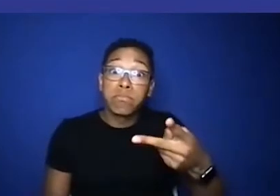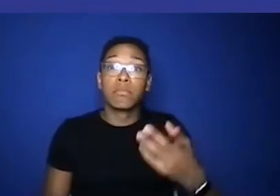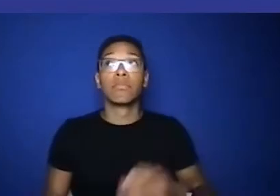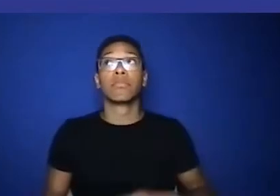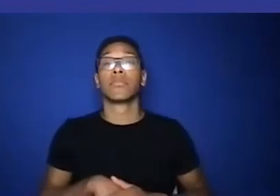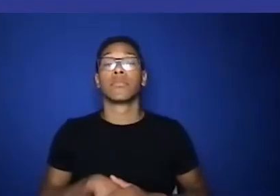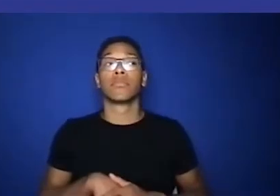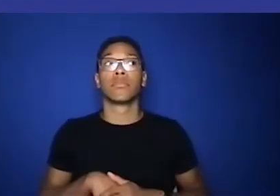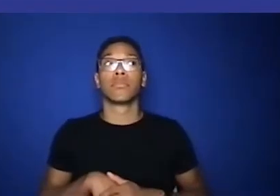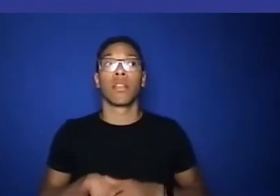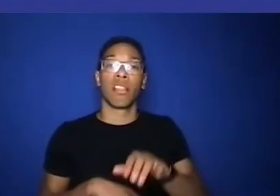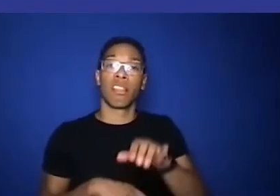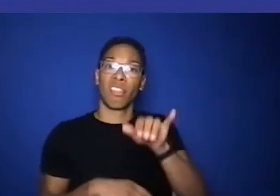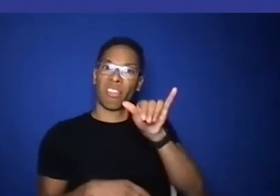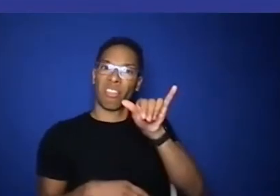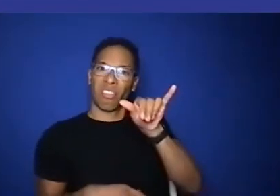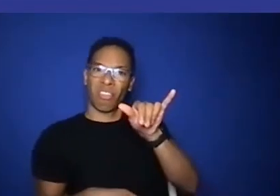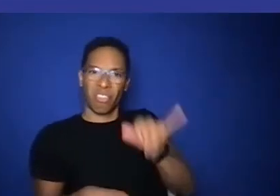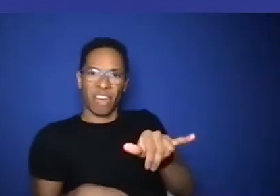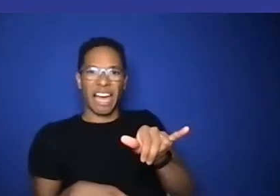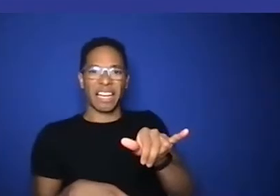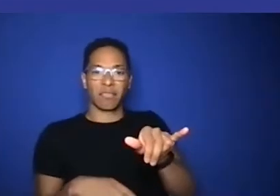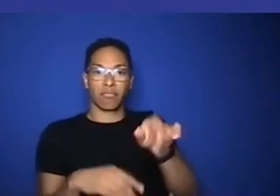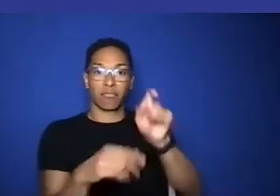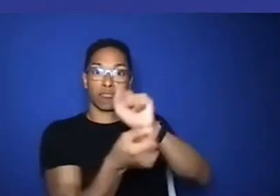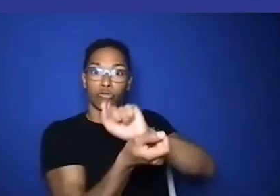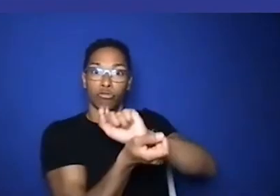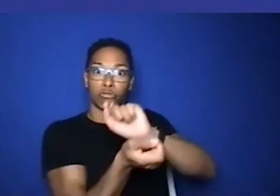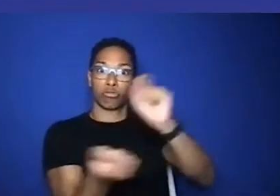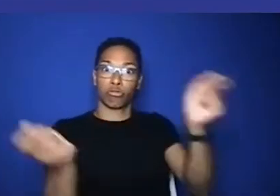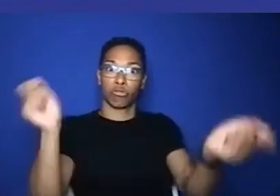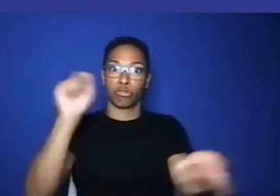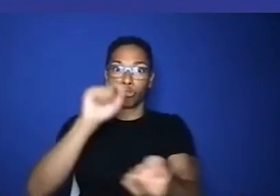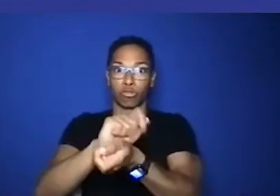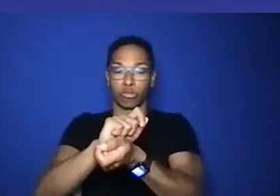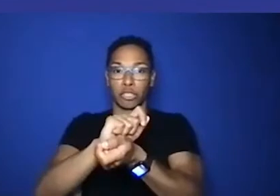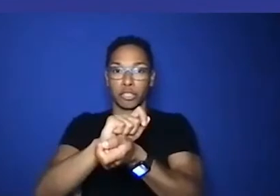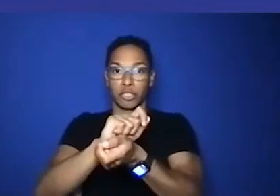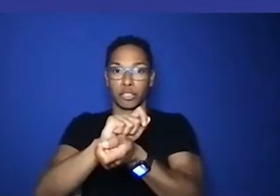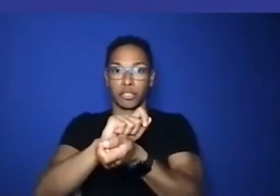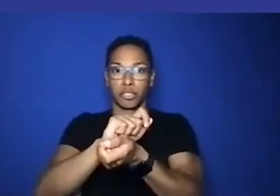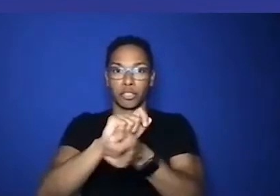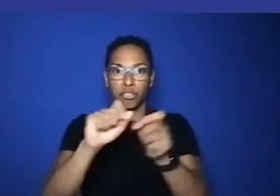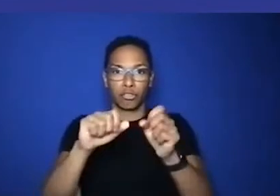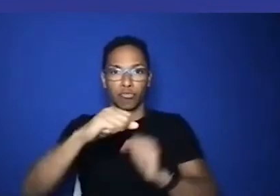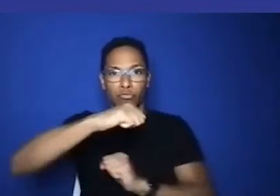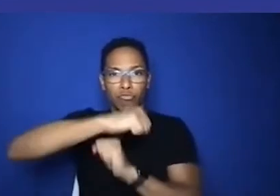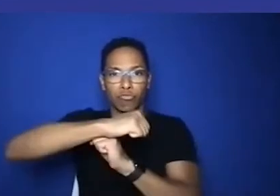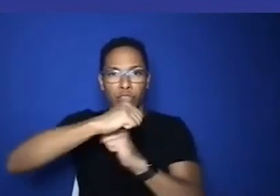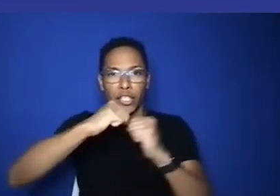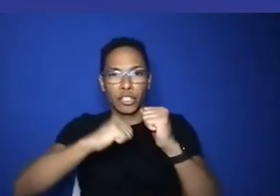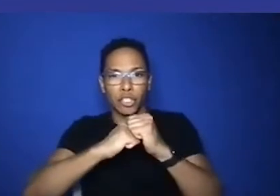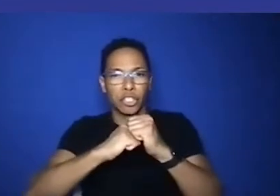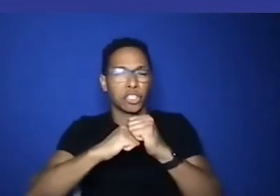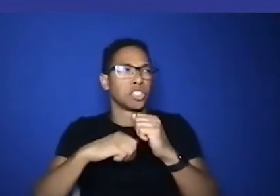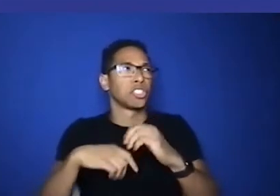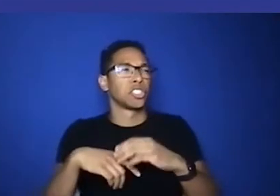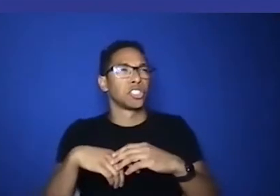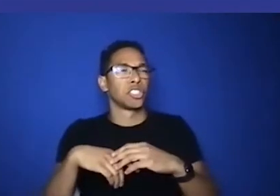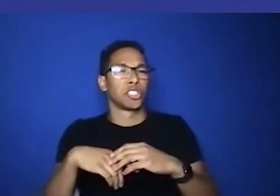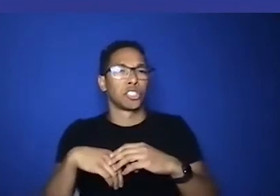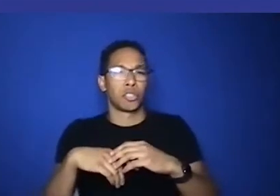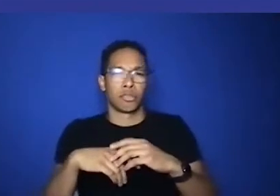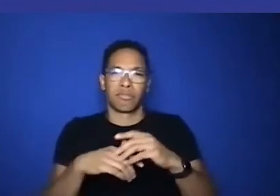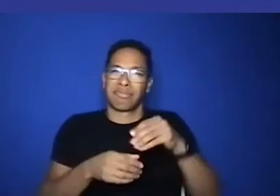what would that kind of reorganization, or that kind of like at a mental